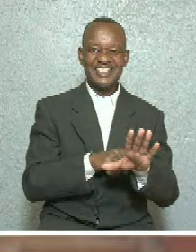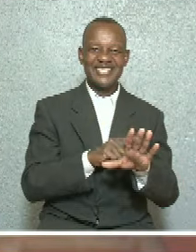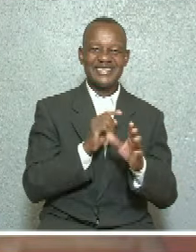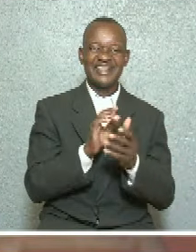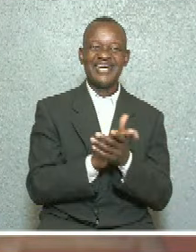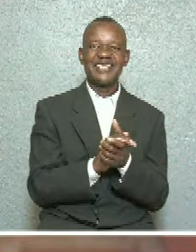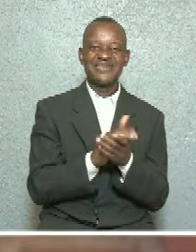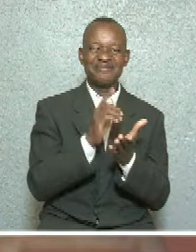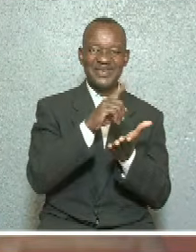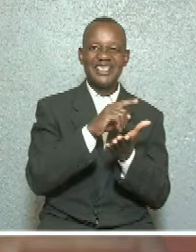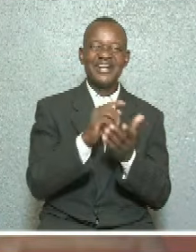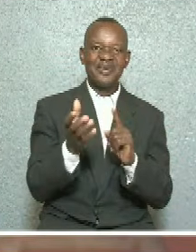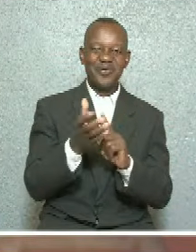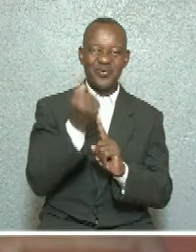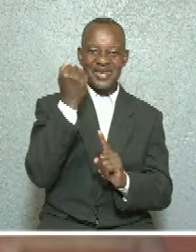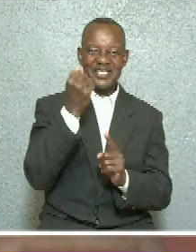November